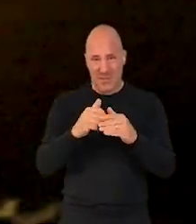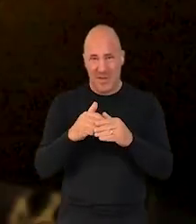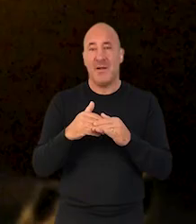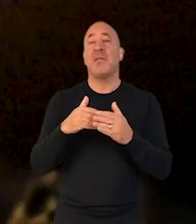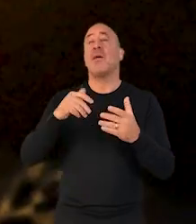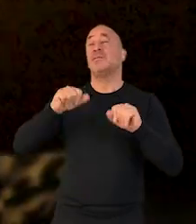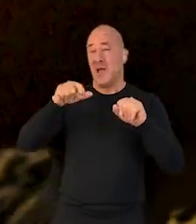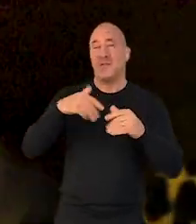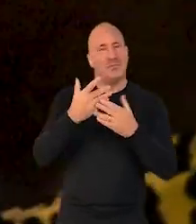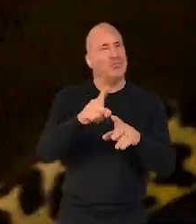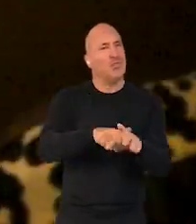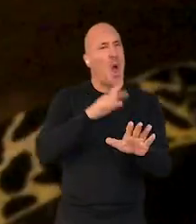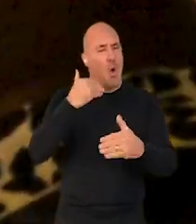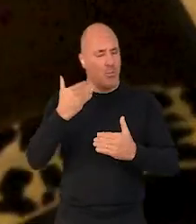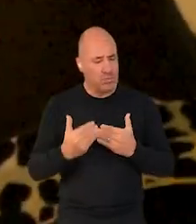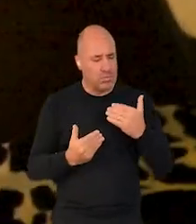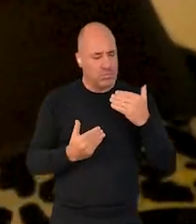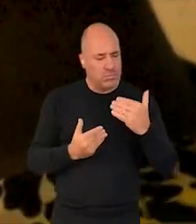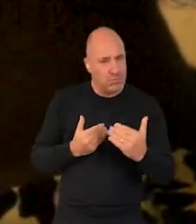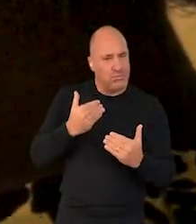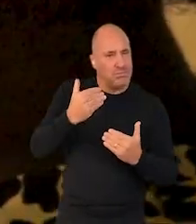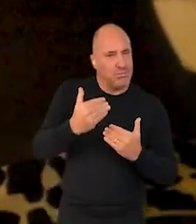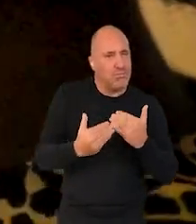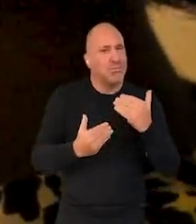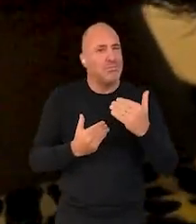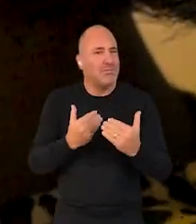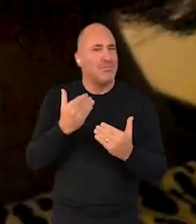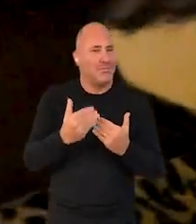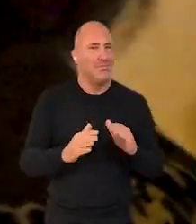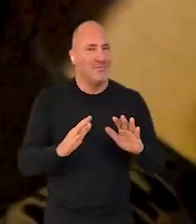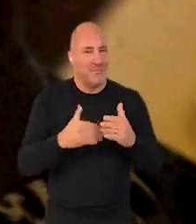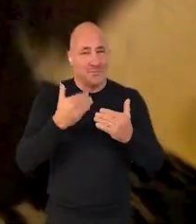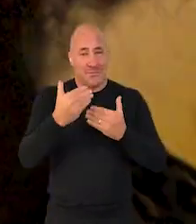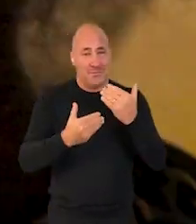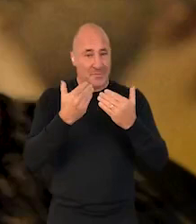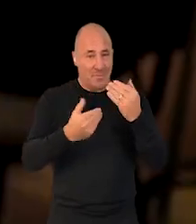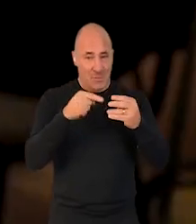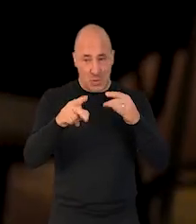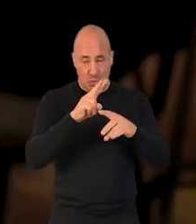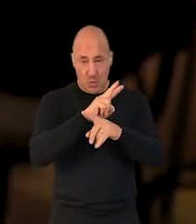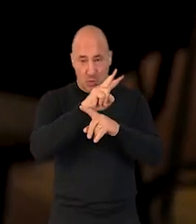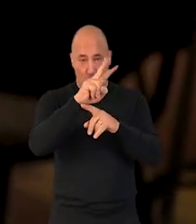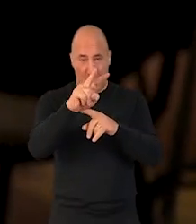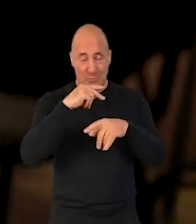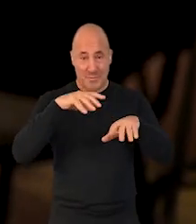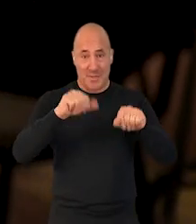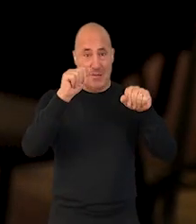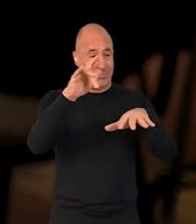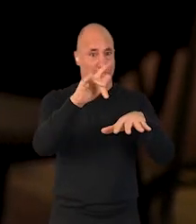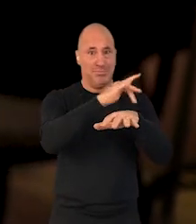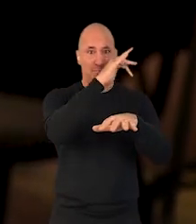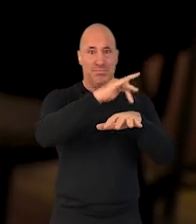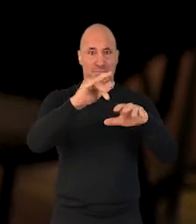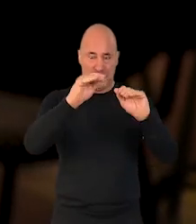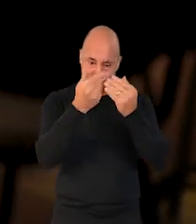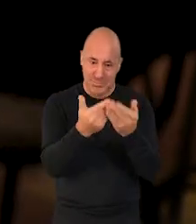for parts. And then from that, it's been a slow work in progress really, which comes to fruition in 2 weeks' time